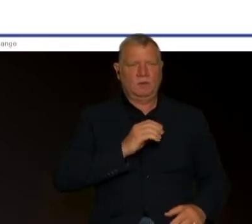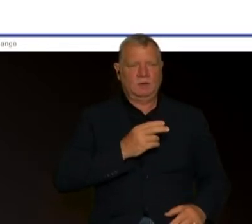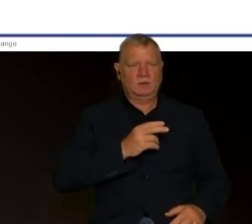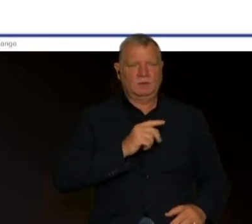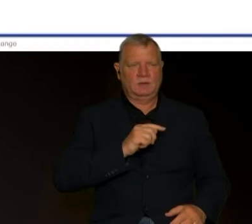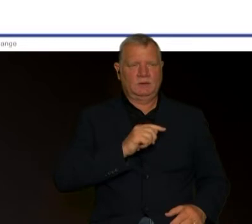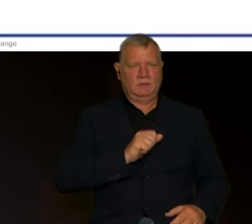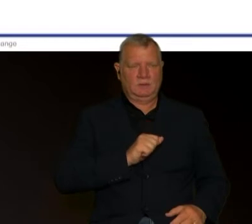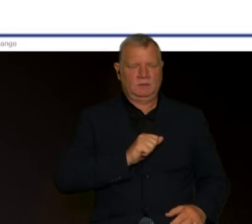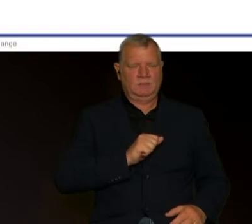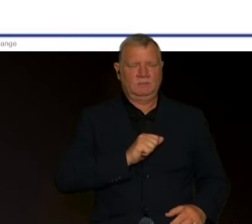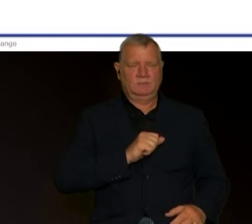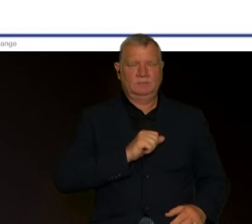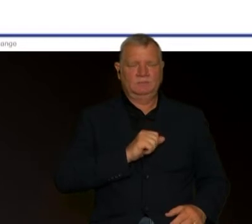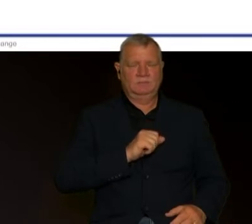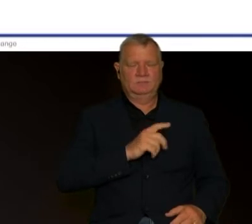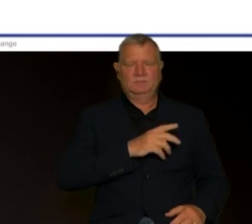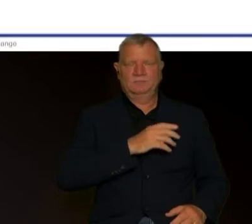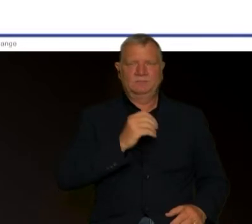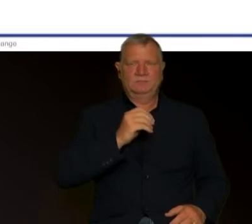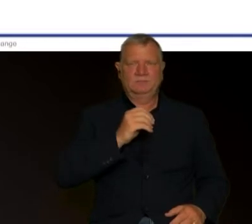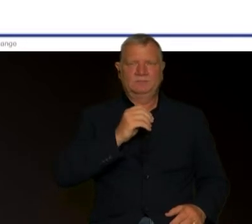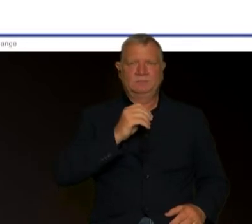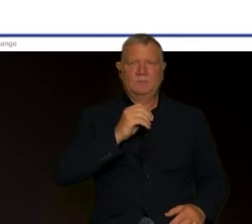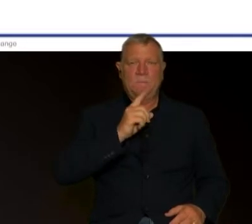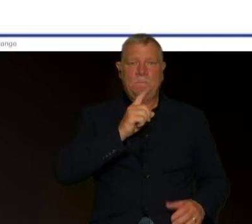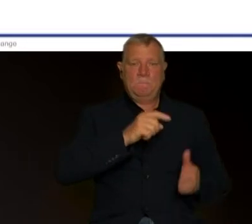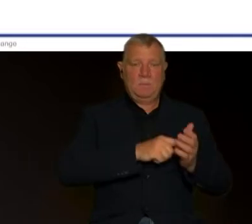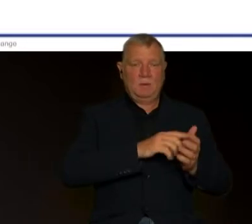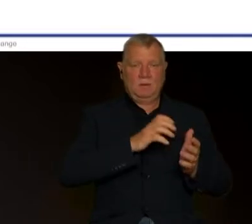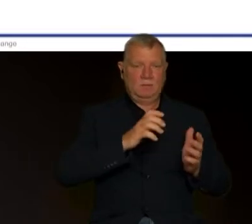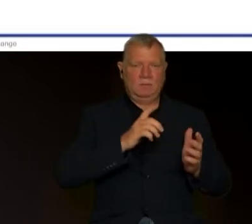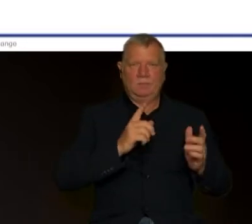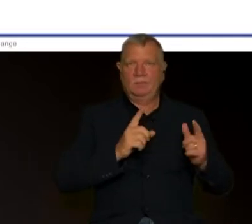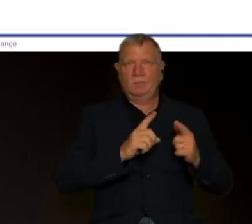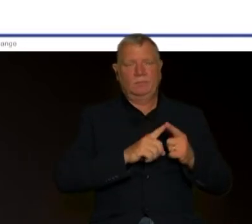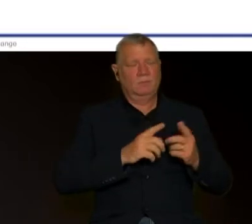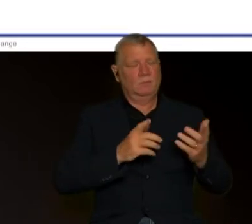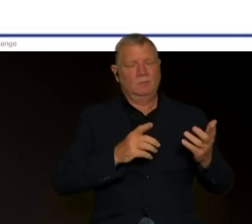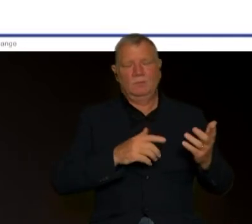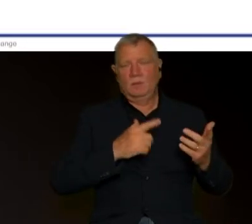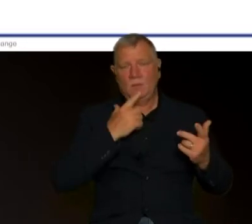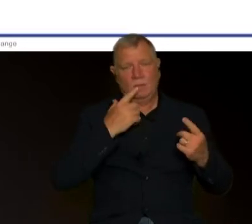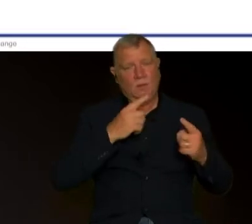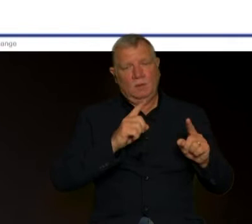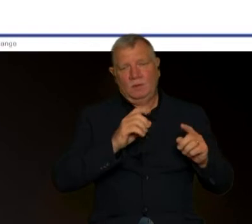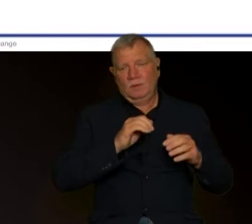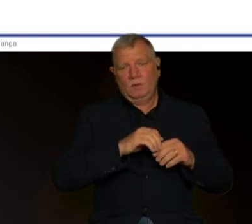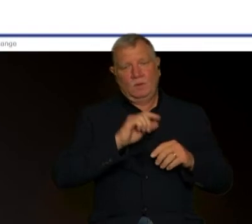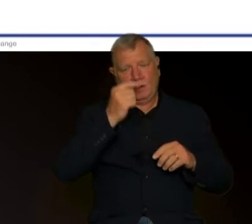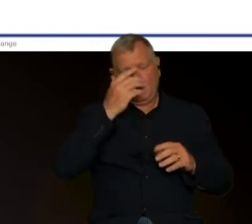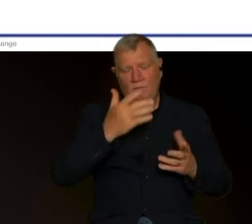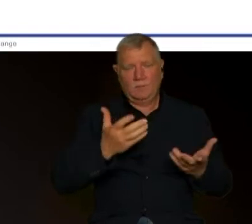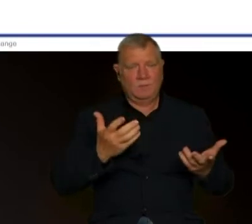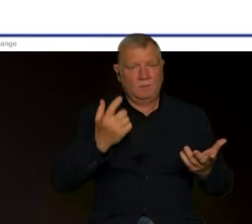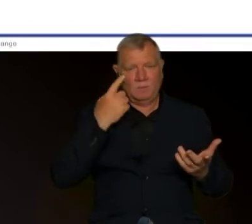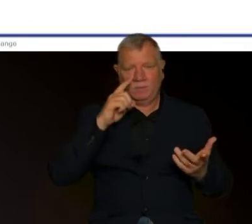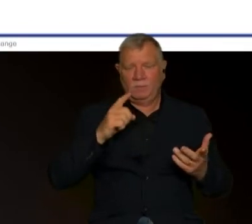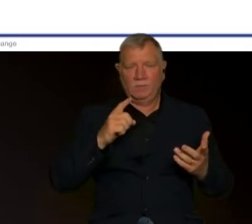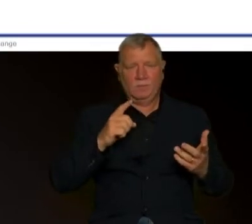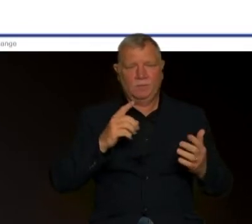system. We obviously couldn't benchmark 1,500 because we would be here until who knows when,